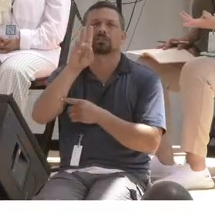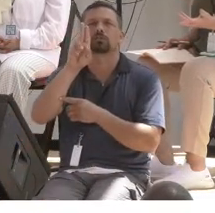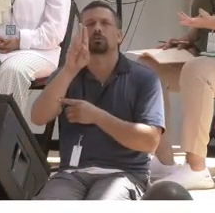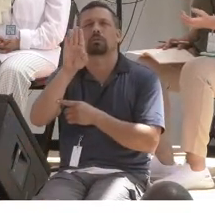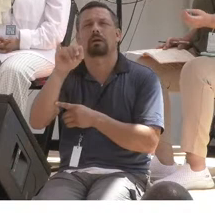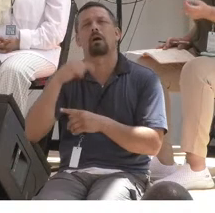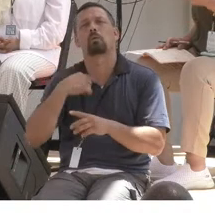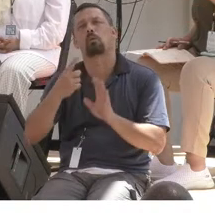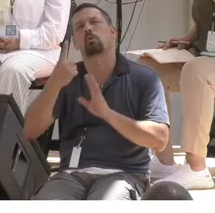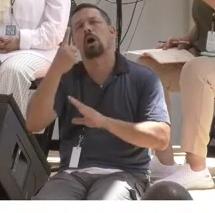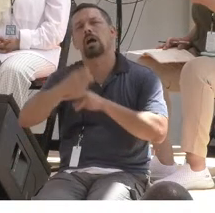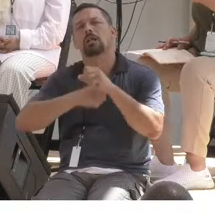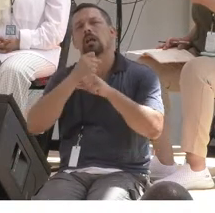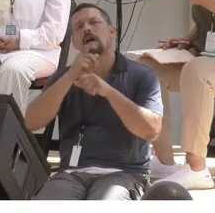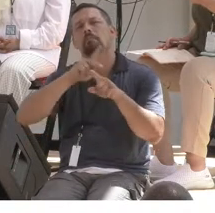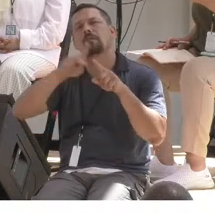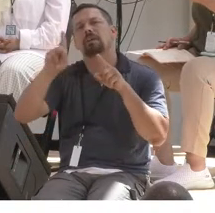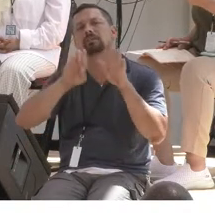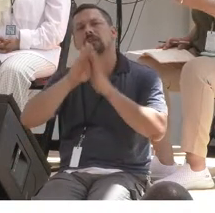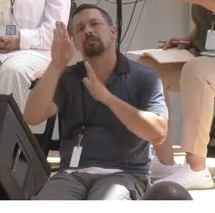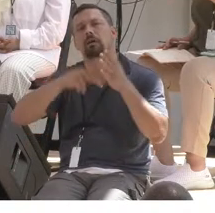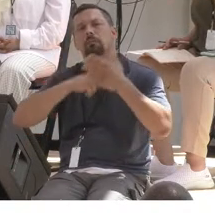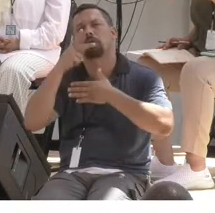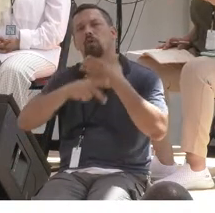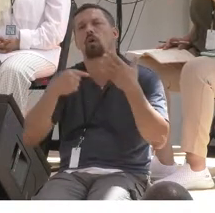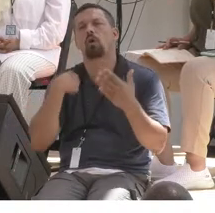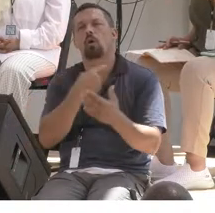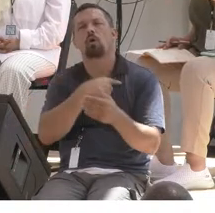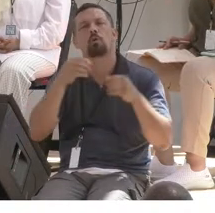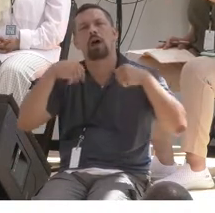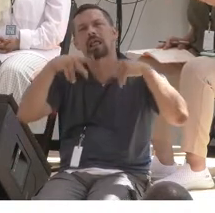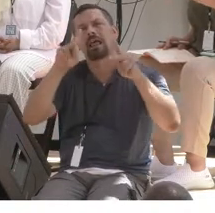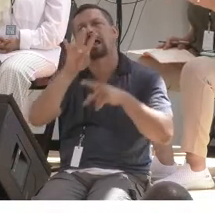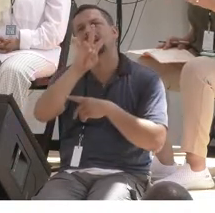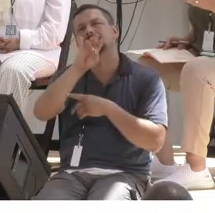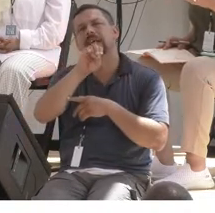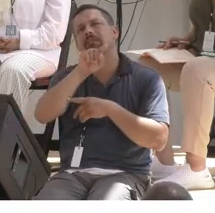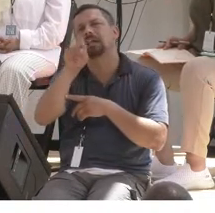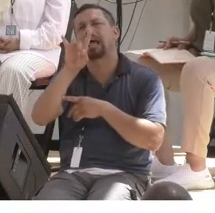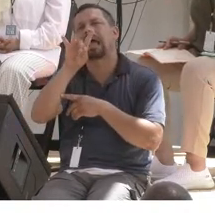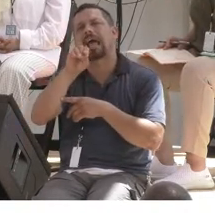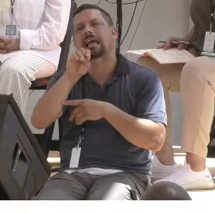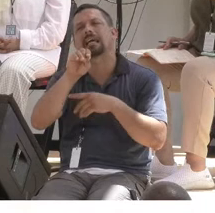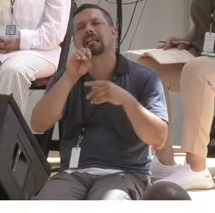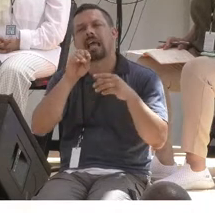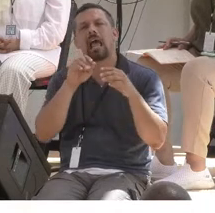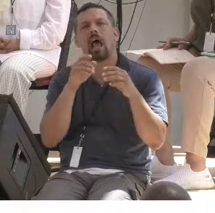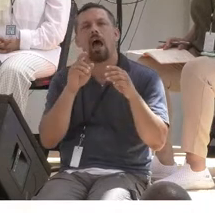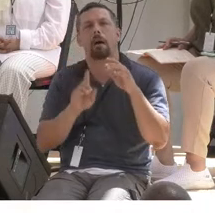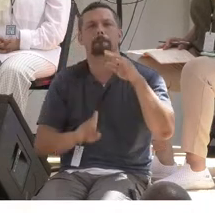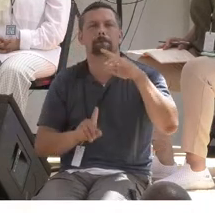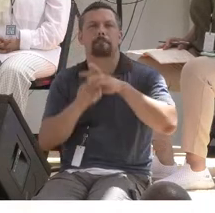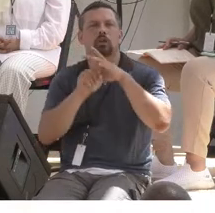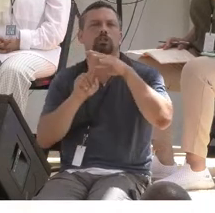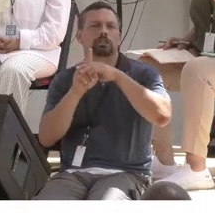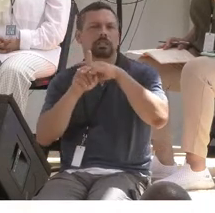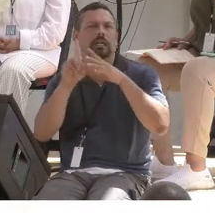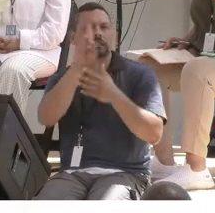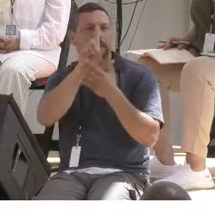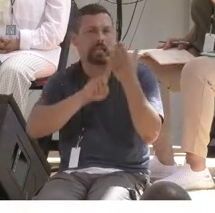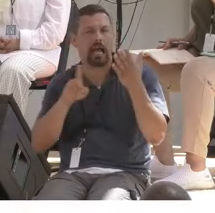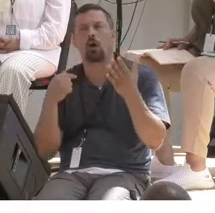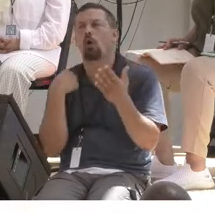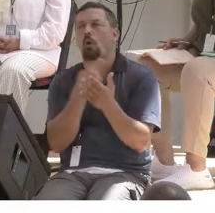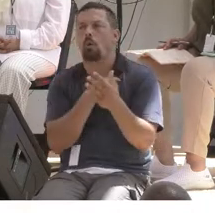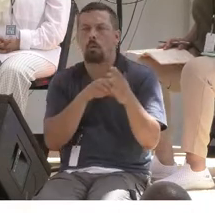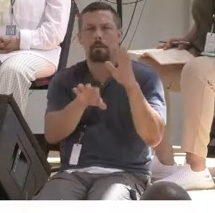development program. And so every year we have around 70 or 80 emerging designers apply, and we pick about 4. So it's